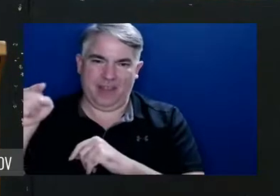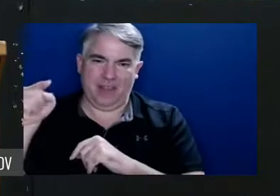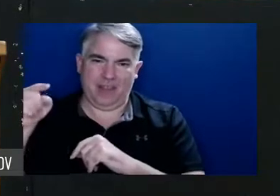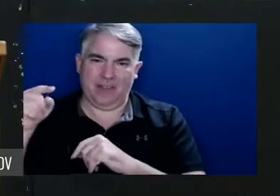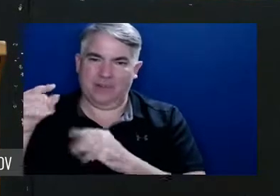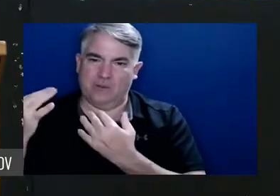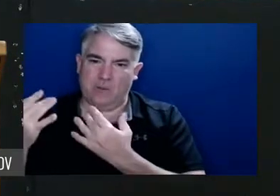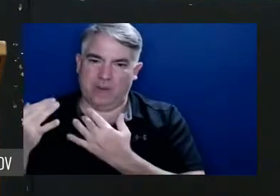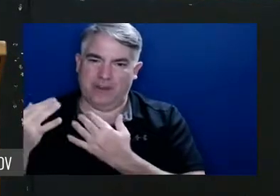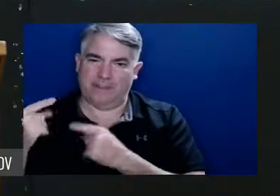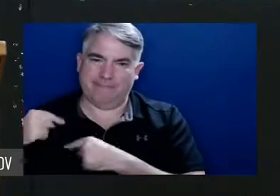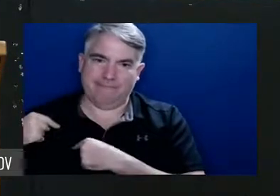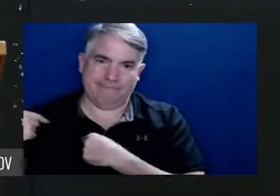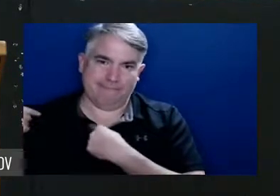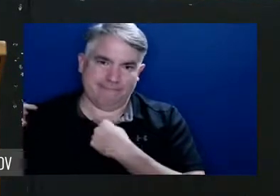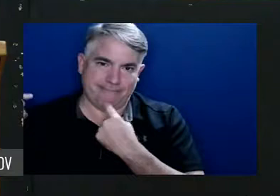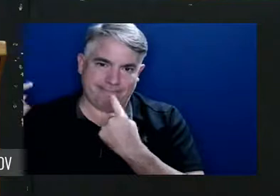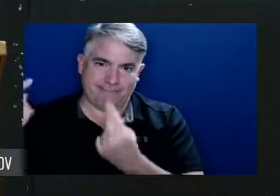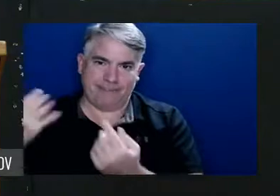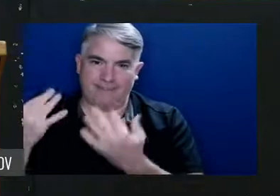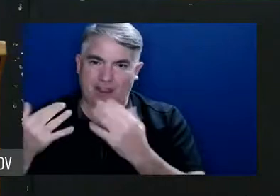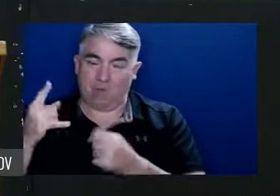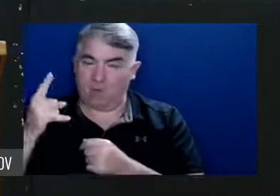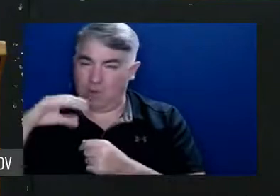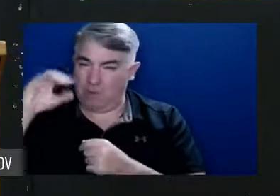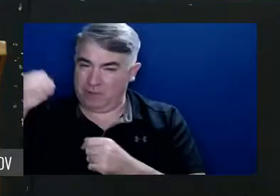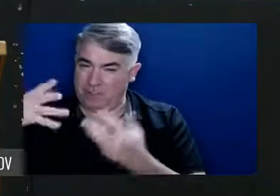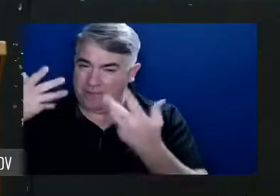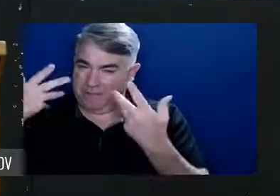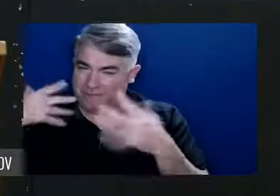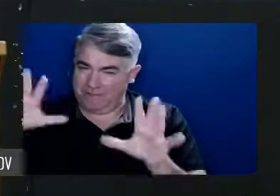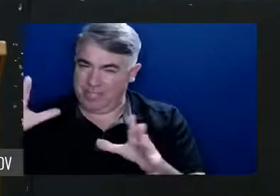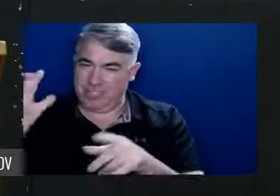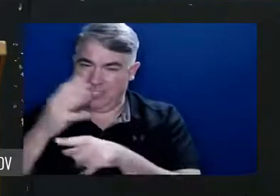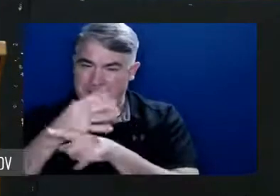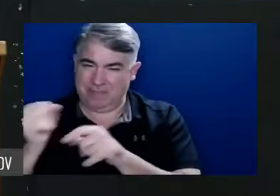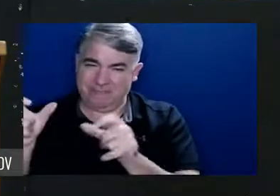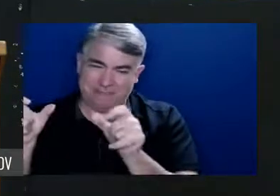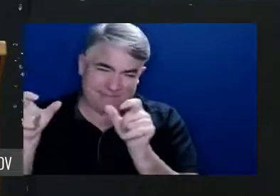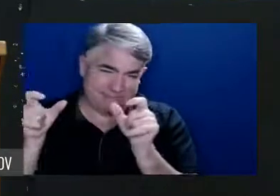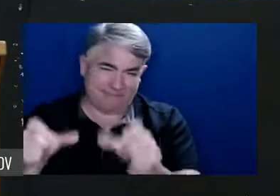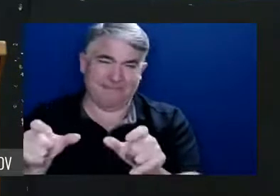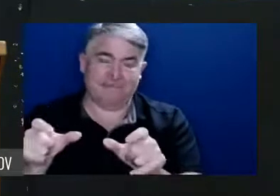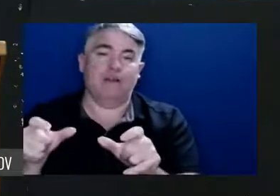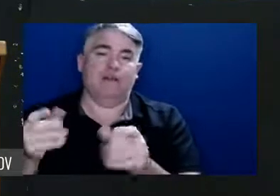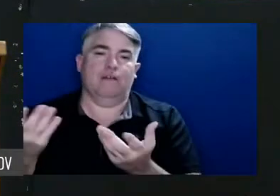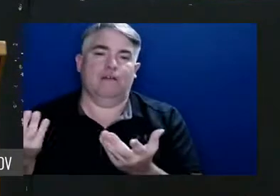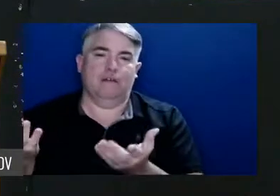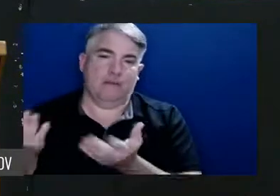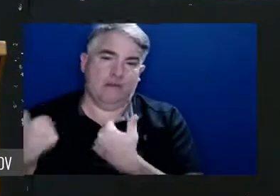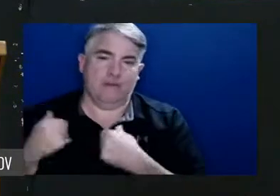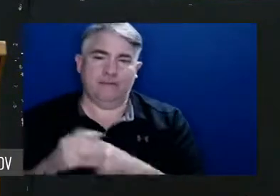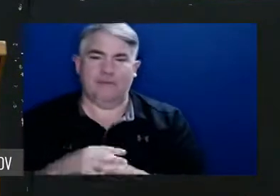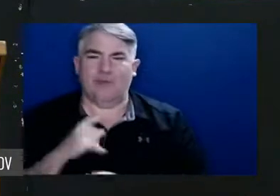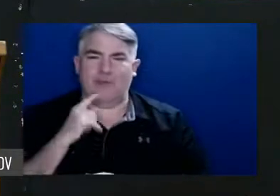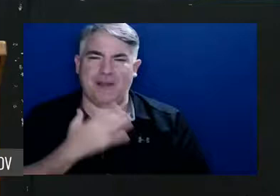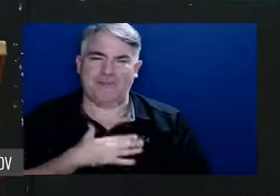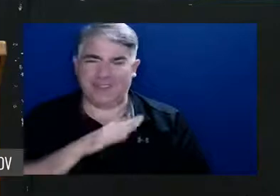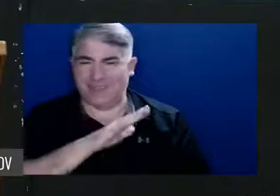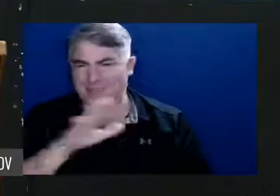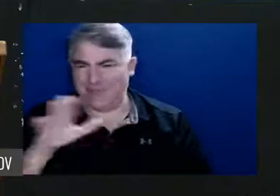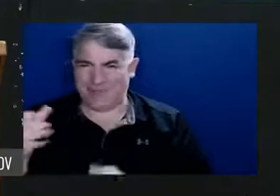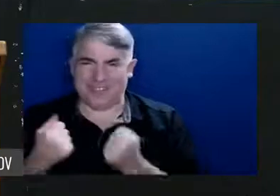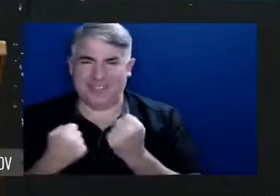So really appreciate the support, the viewership. Keep sharing your questions and concerns, and have a good evening.